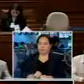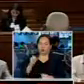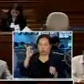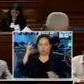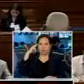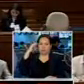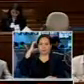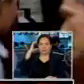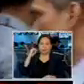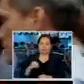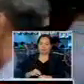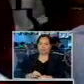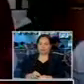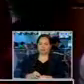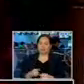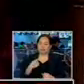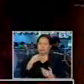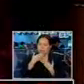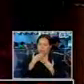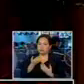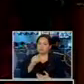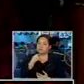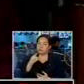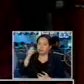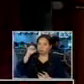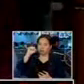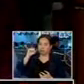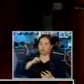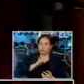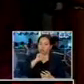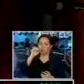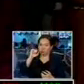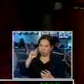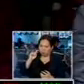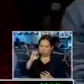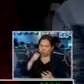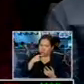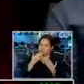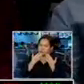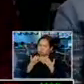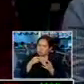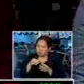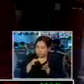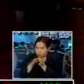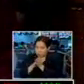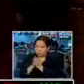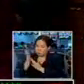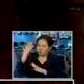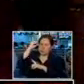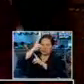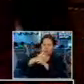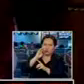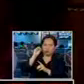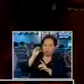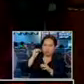Thank you, Mr. President. I move that we dispense with the reading of the December 14,